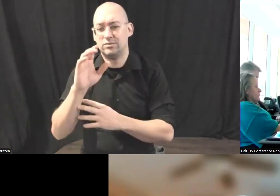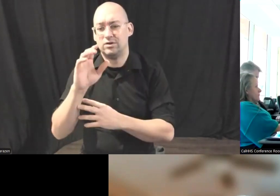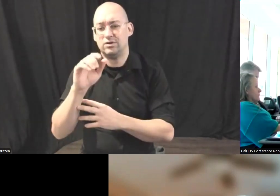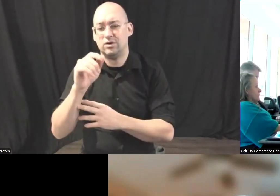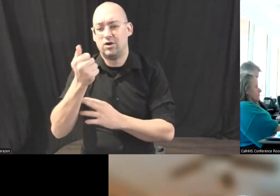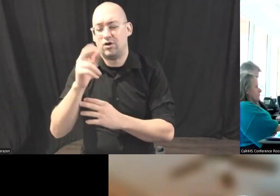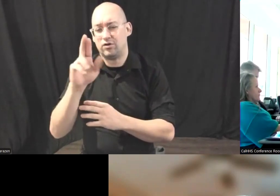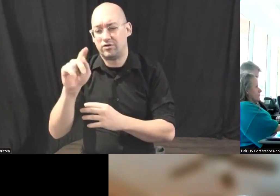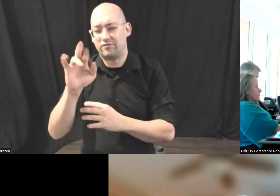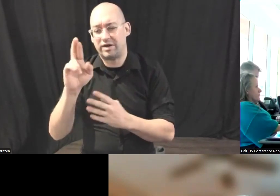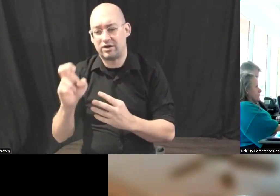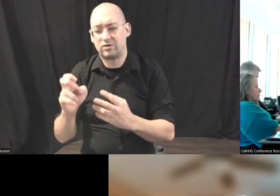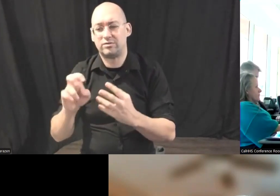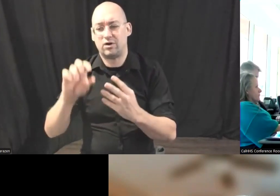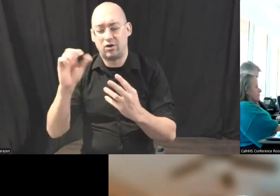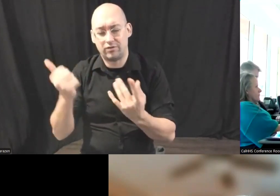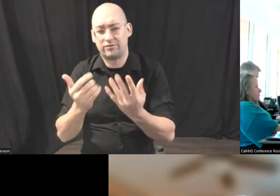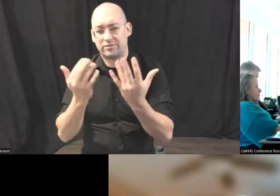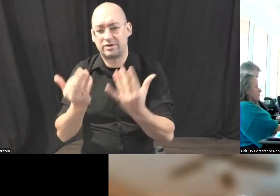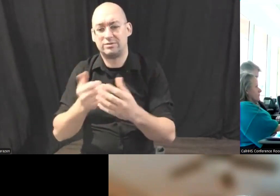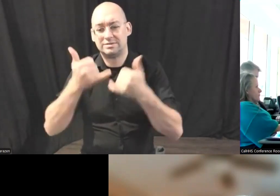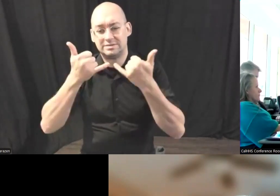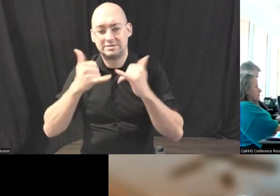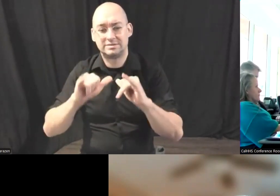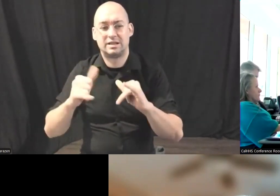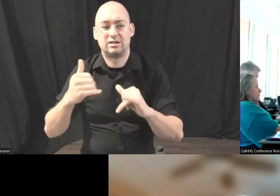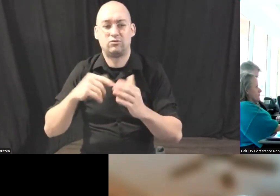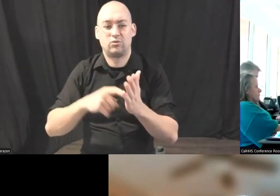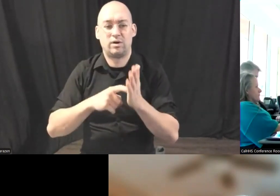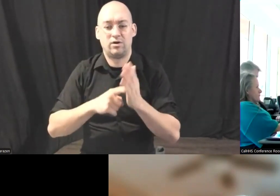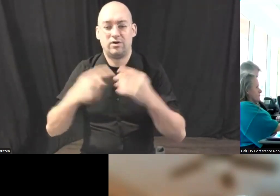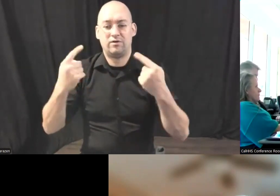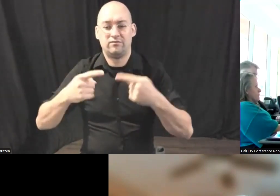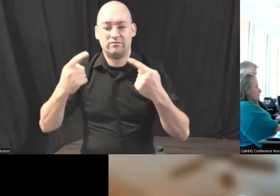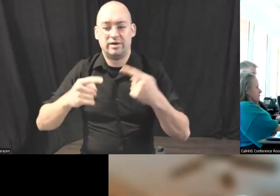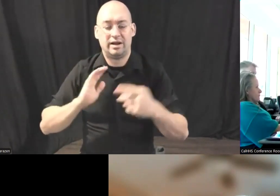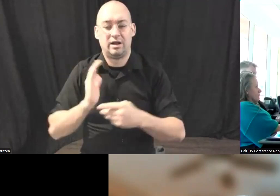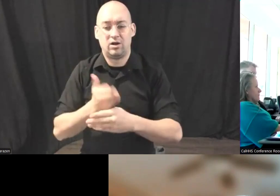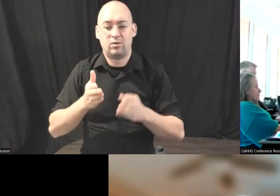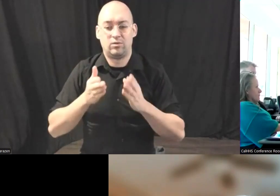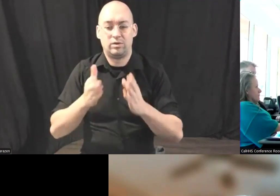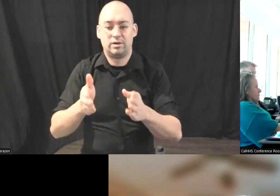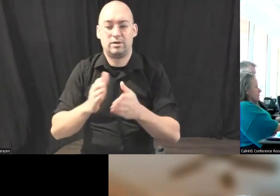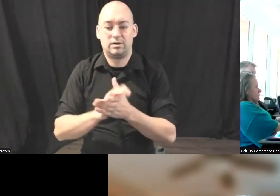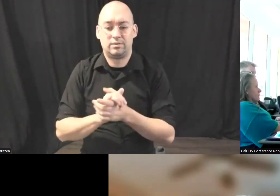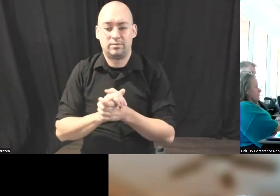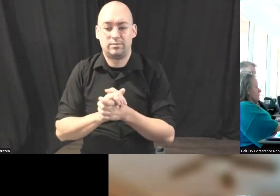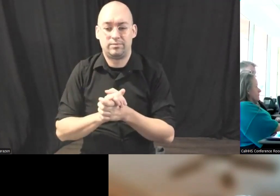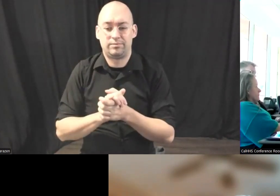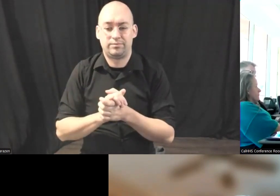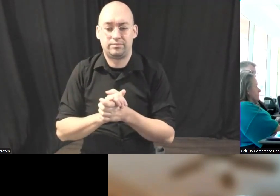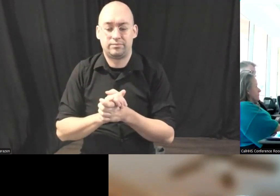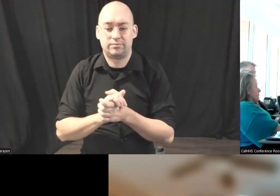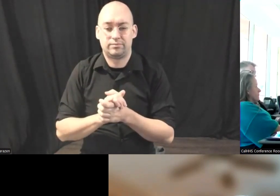Independent Living, we still require to fight our way into the proposed increase in grant funding. Is